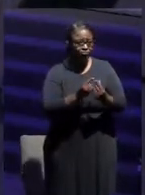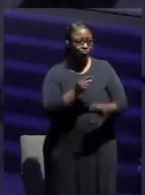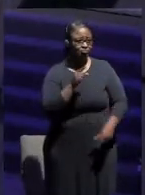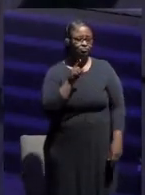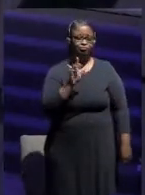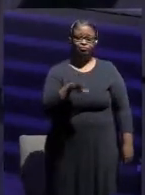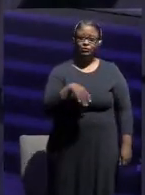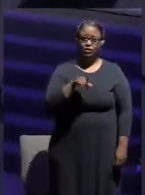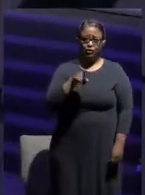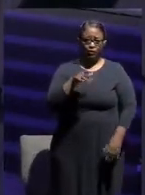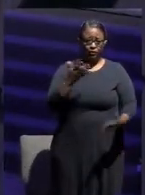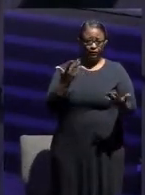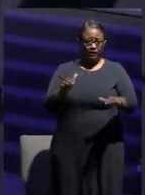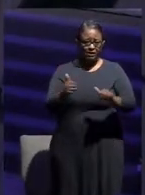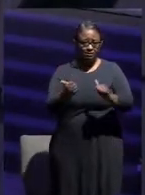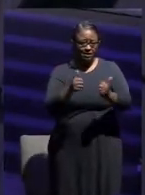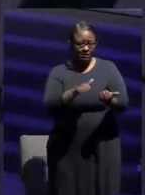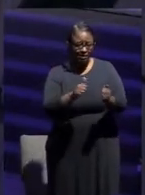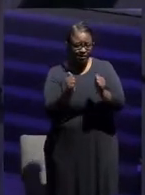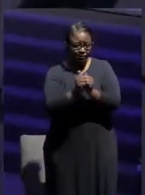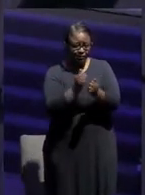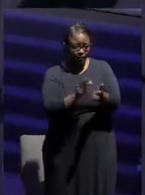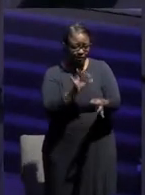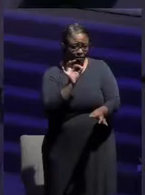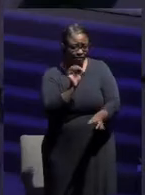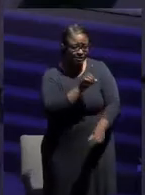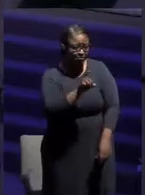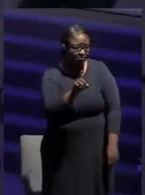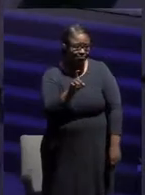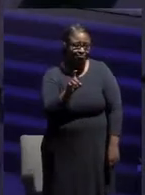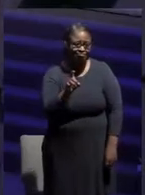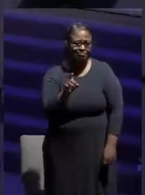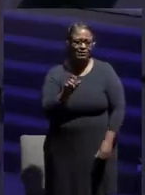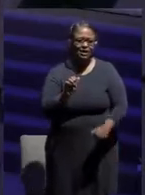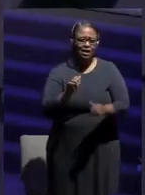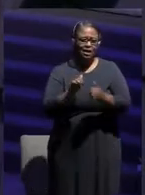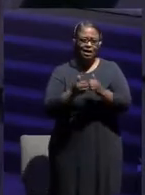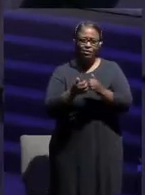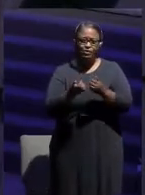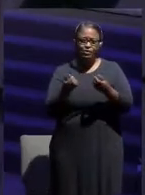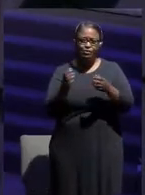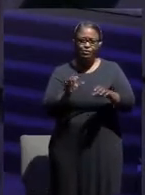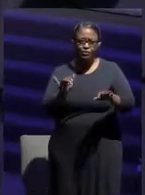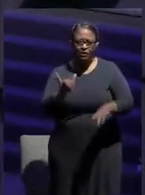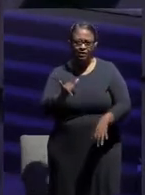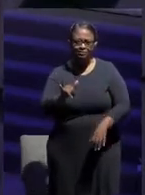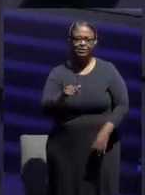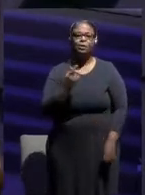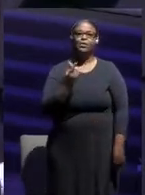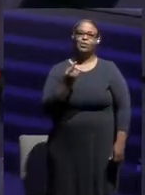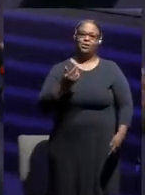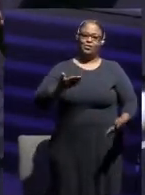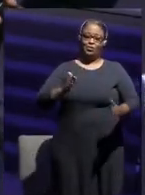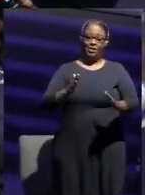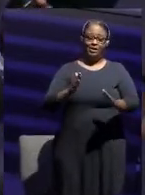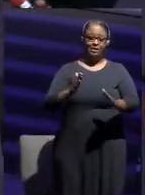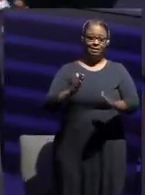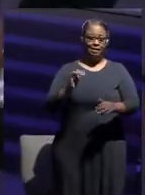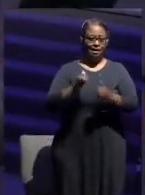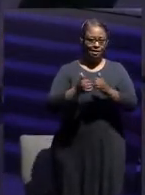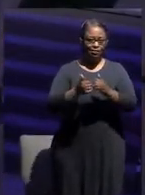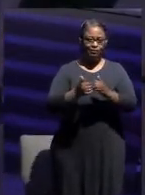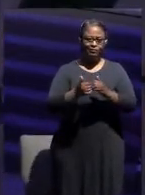Baptized with the Holy Ghost. There is just one way to enter in